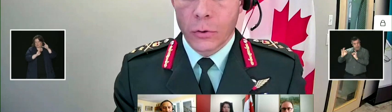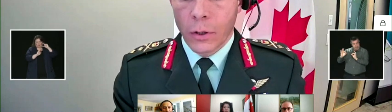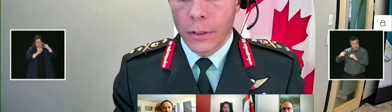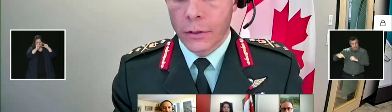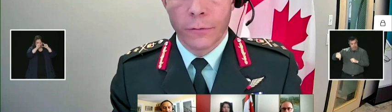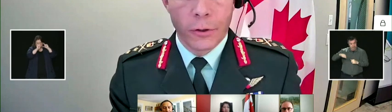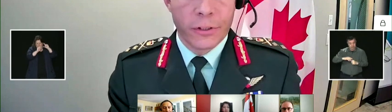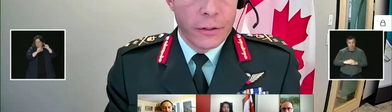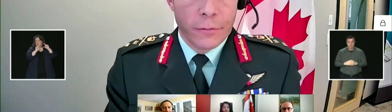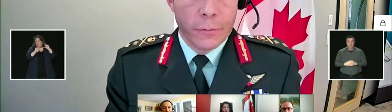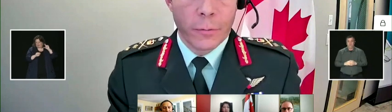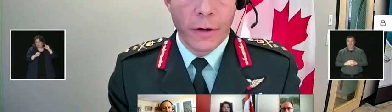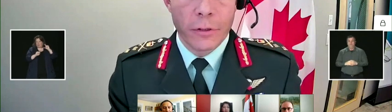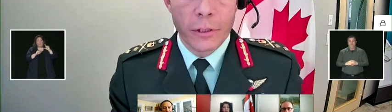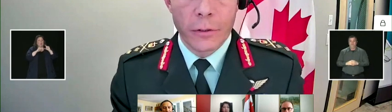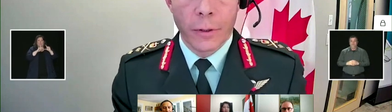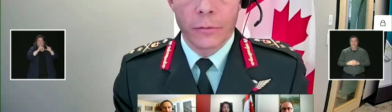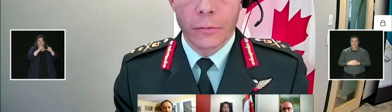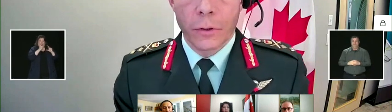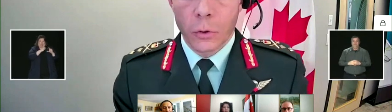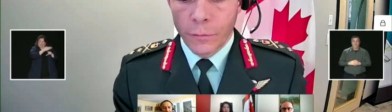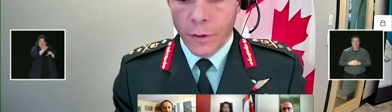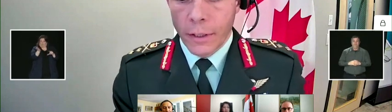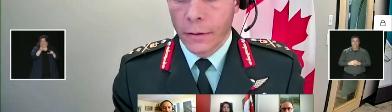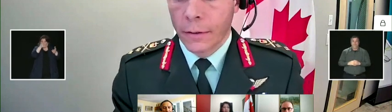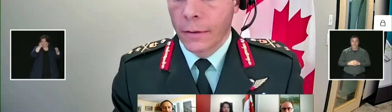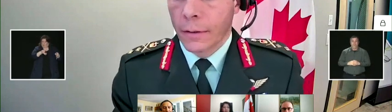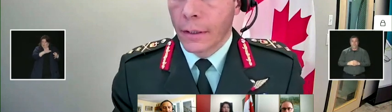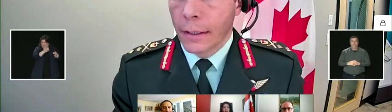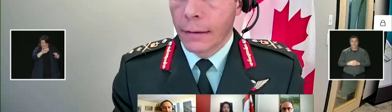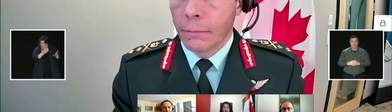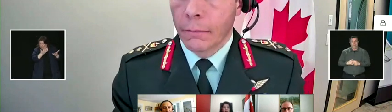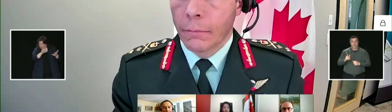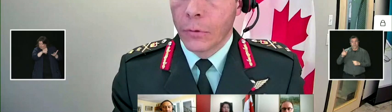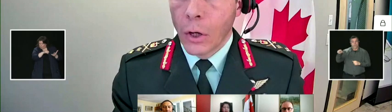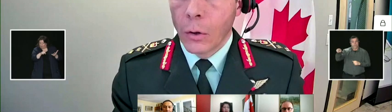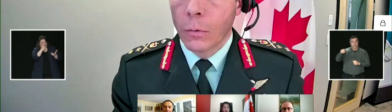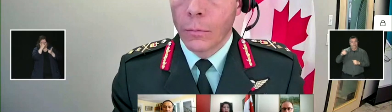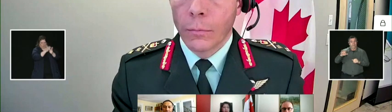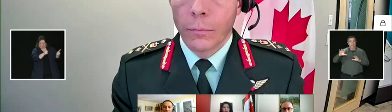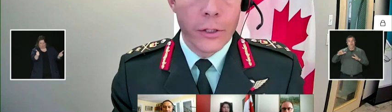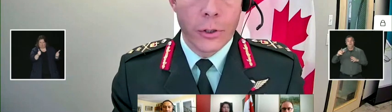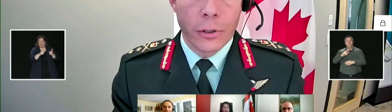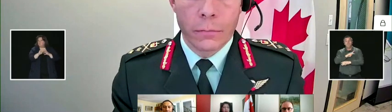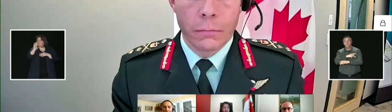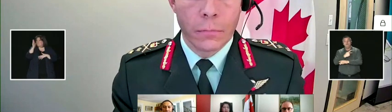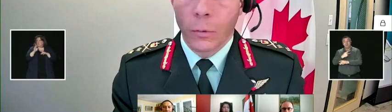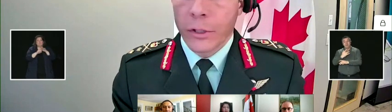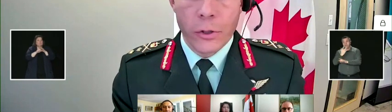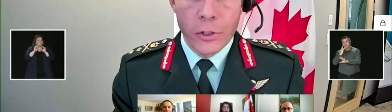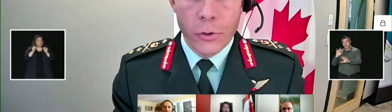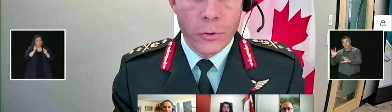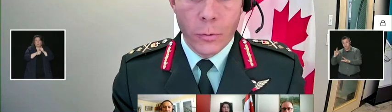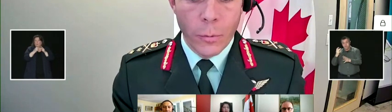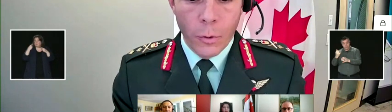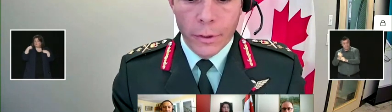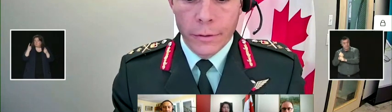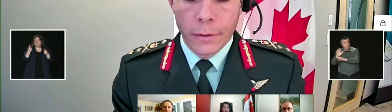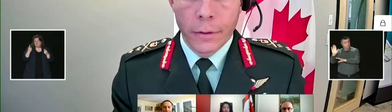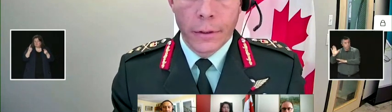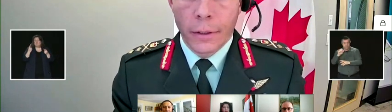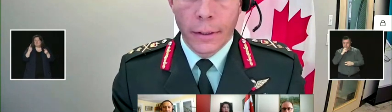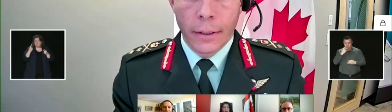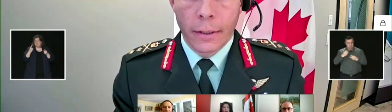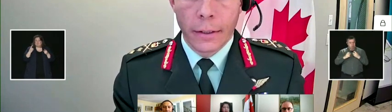on vaccine drawings are voluntary from the provinces, but so far no major issues were